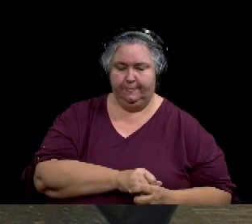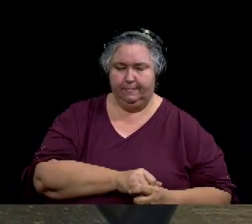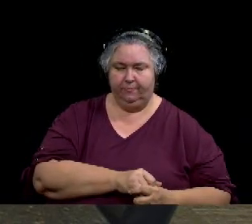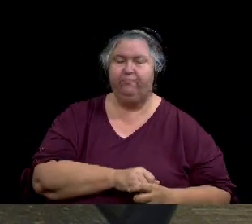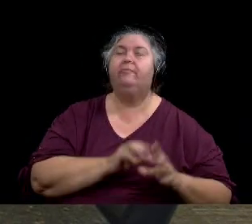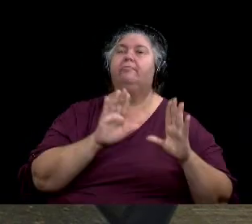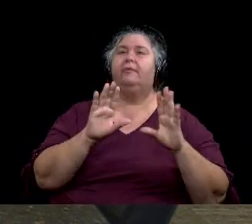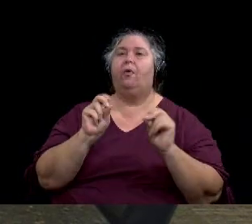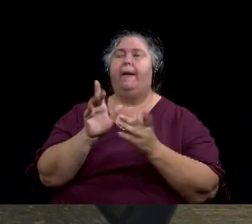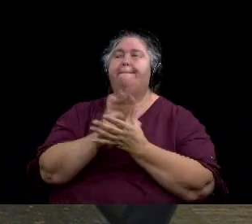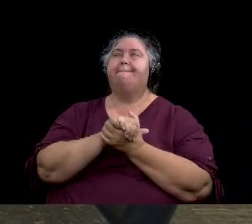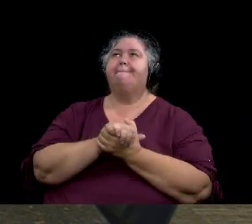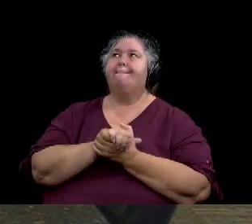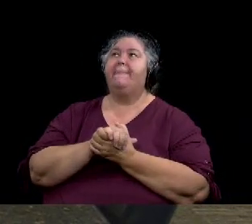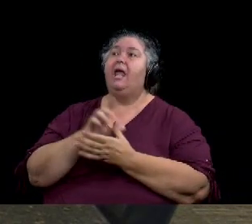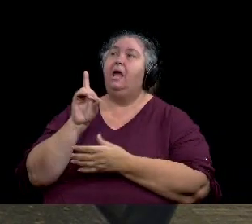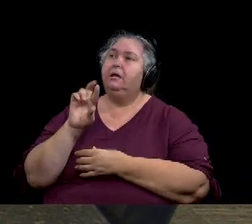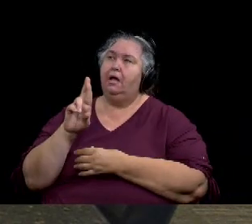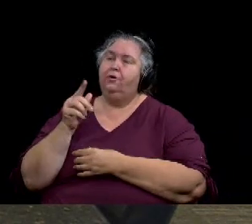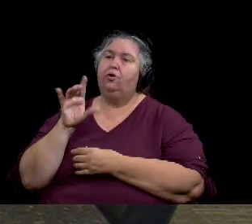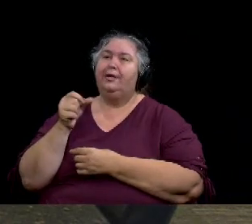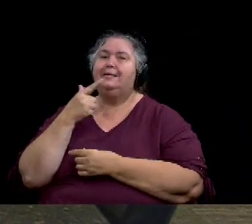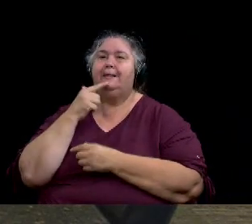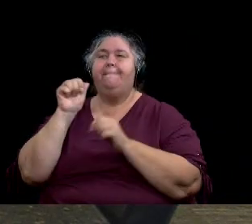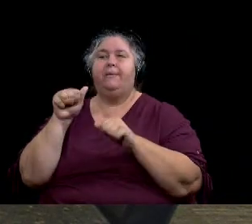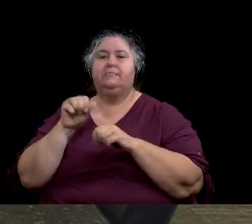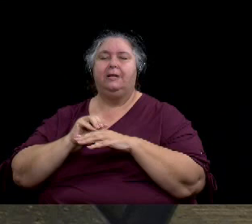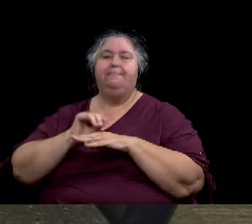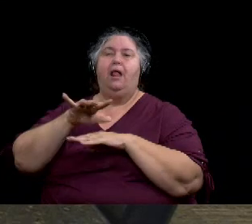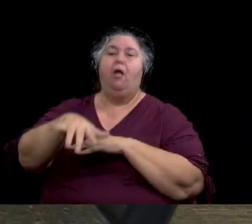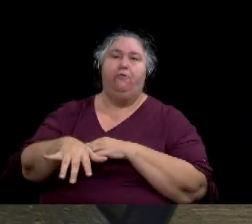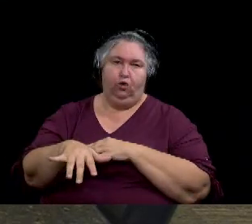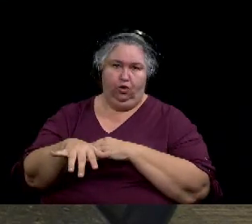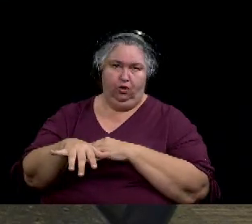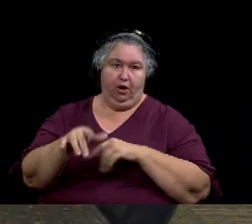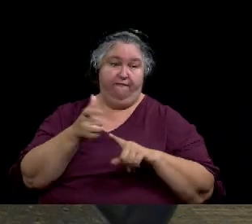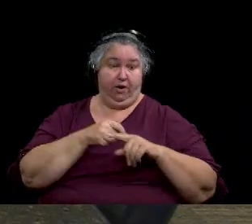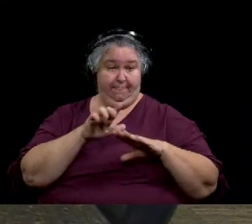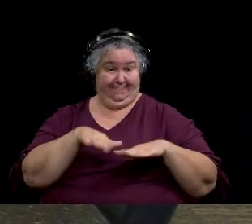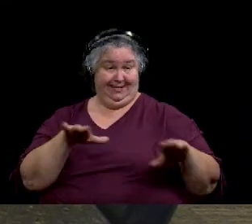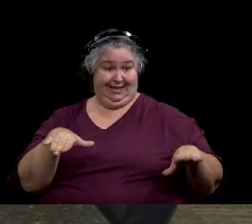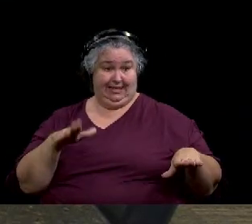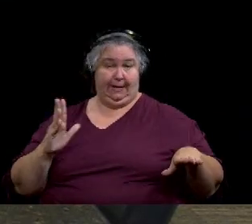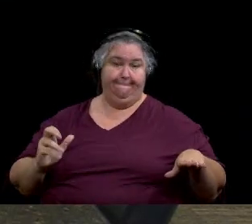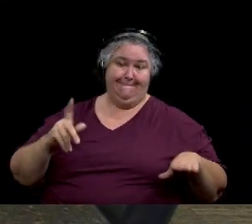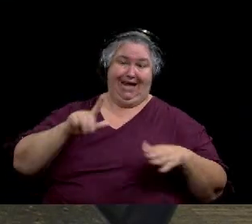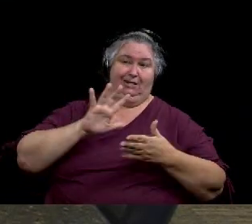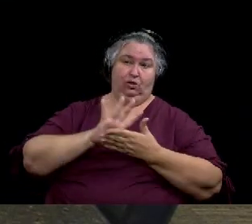All right, so Dr. Griggs mentioned a possible spillover effect from kids being back in school and becoming infected and then going